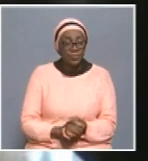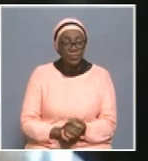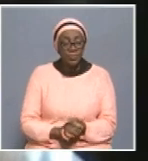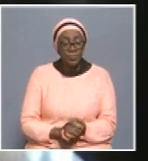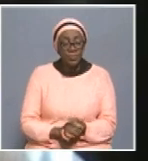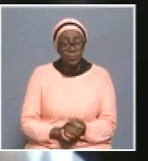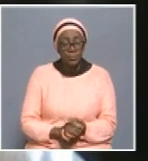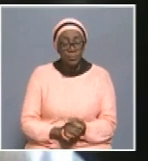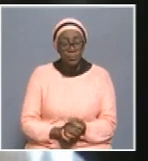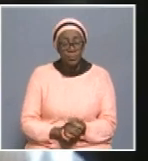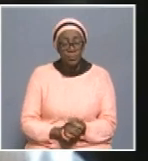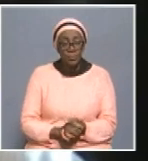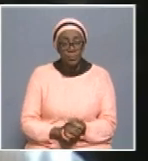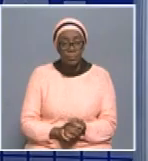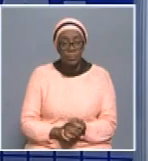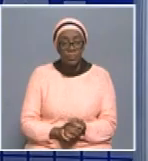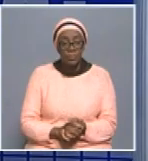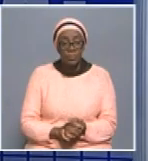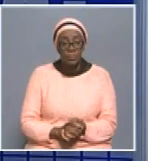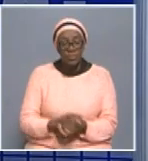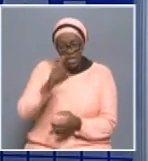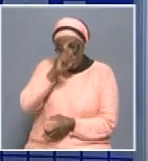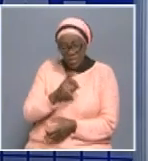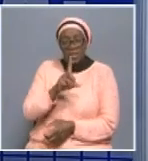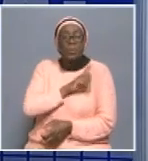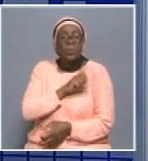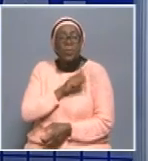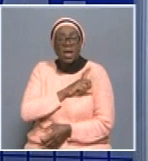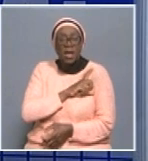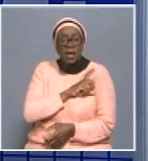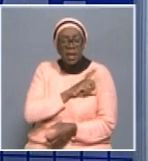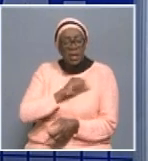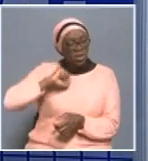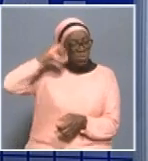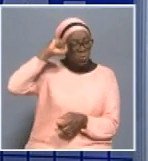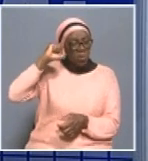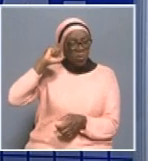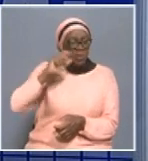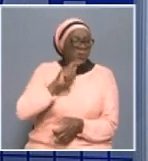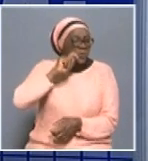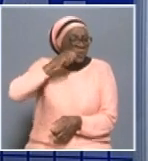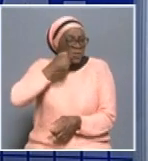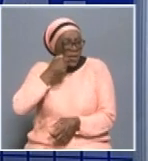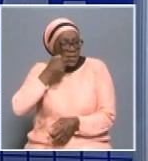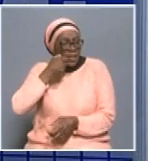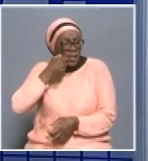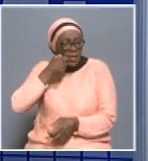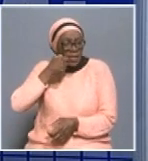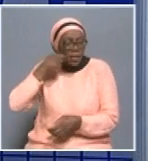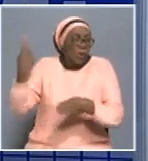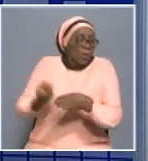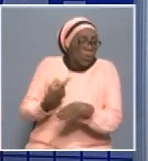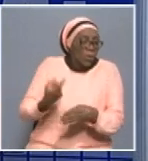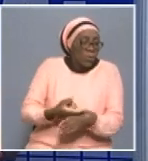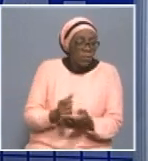can't help but wonder, why was SWAPO silent on this matter for all of these years? And did it not see it coming?